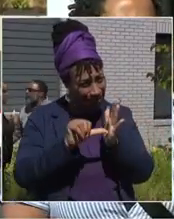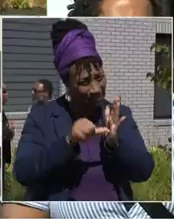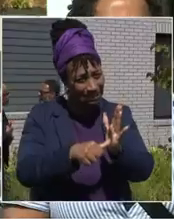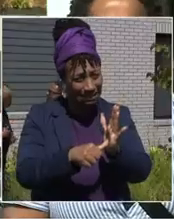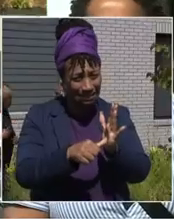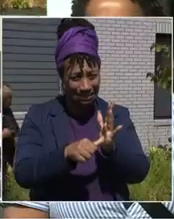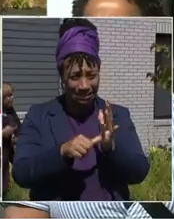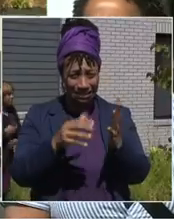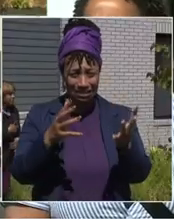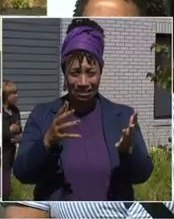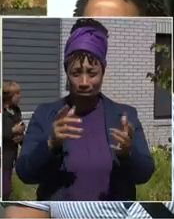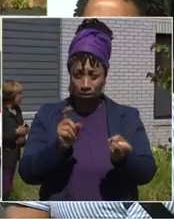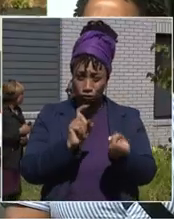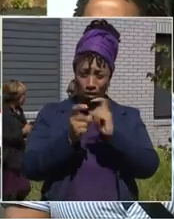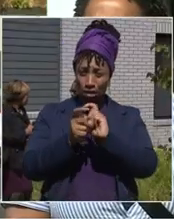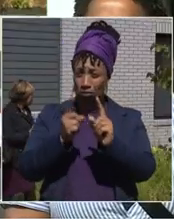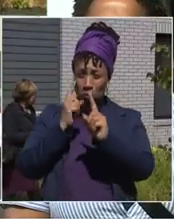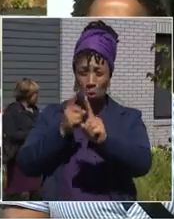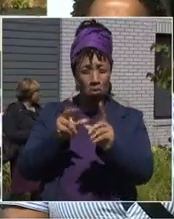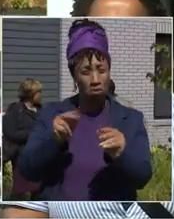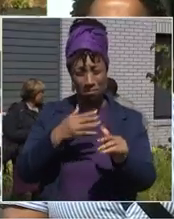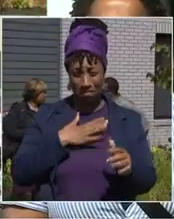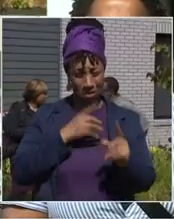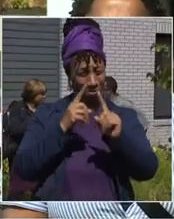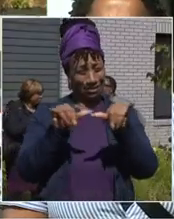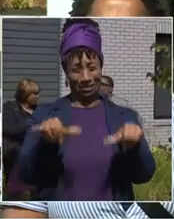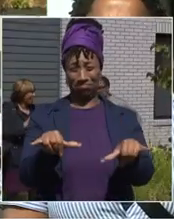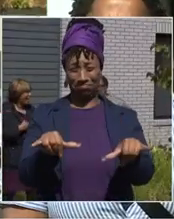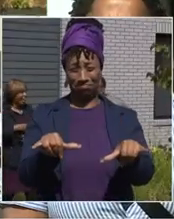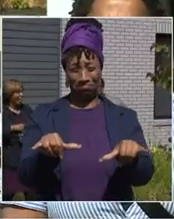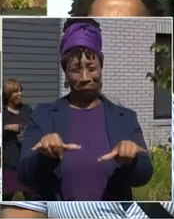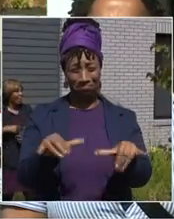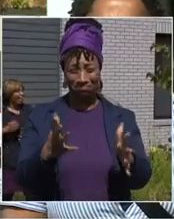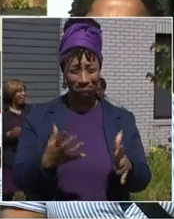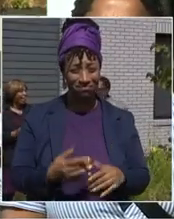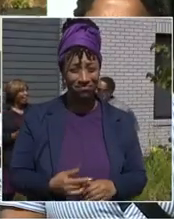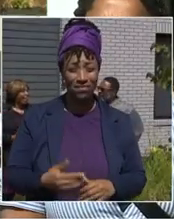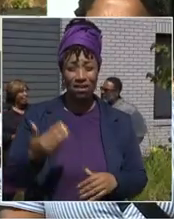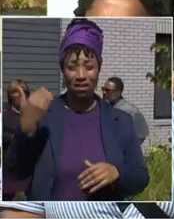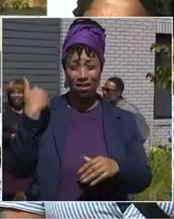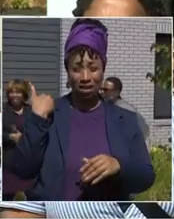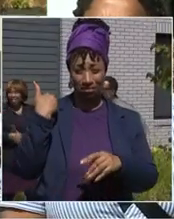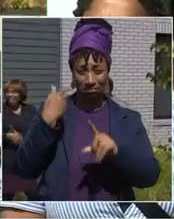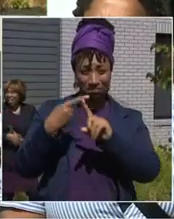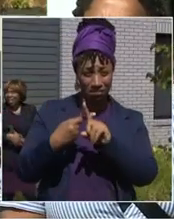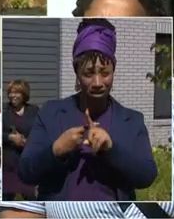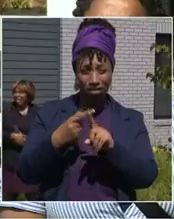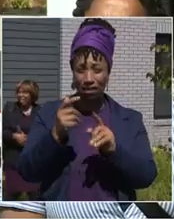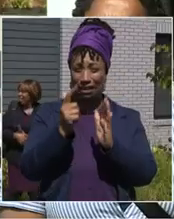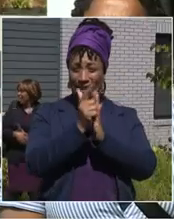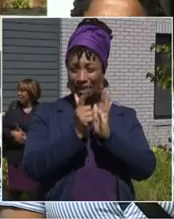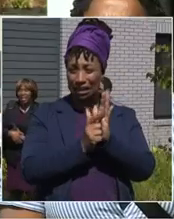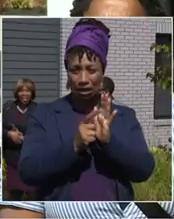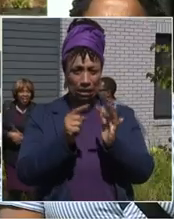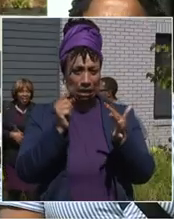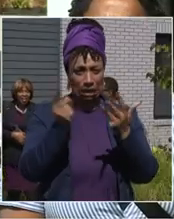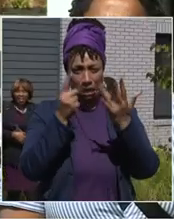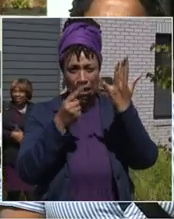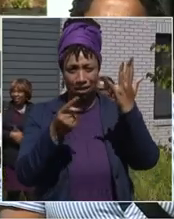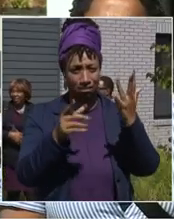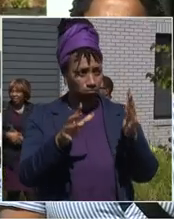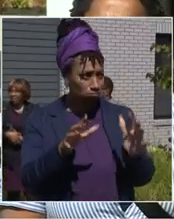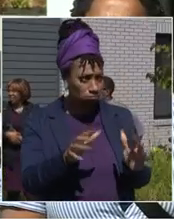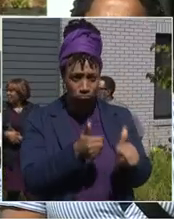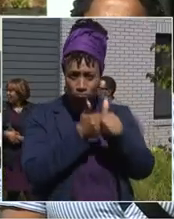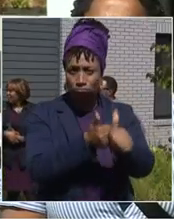The things that were against the law last month are still against the law. We still don't want people using guns in our community. We don't